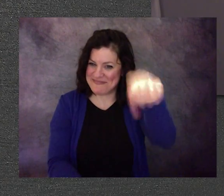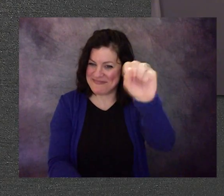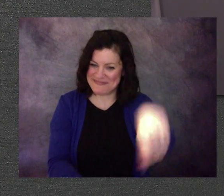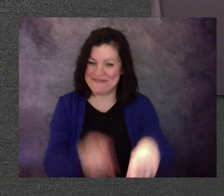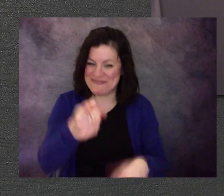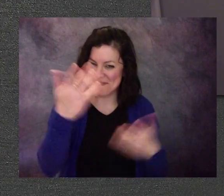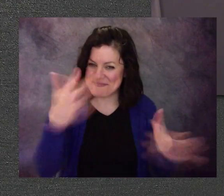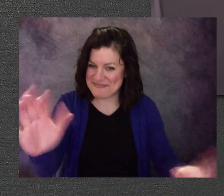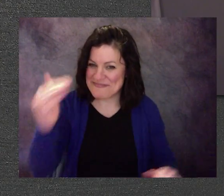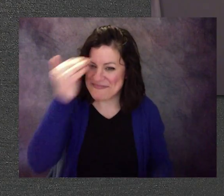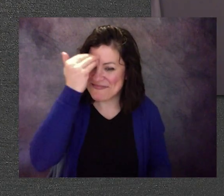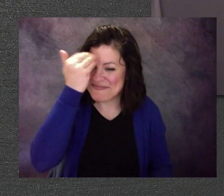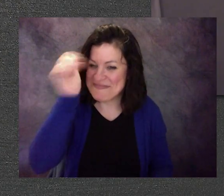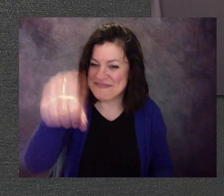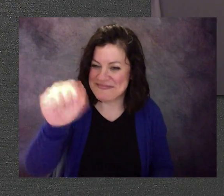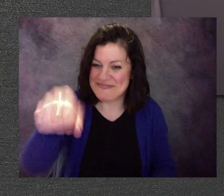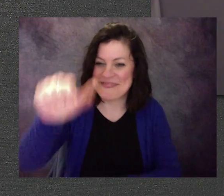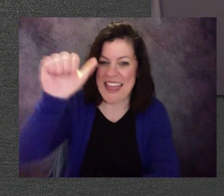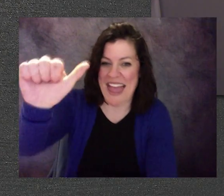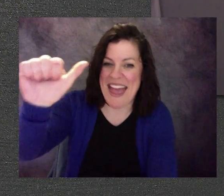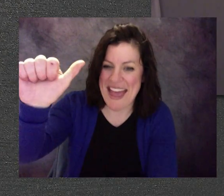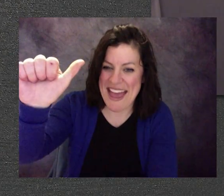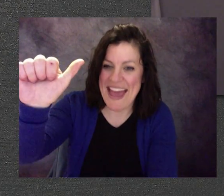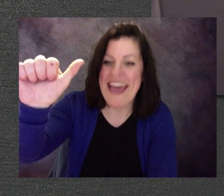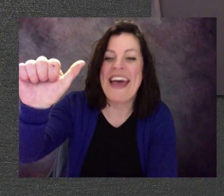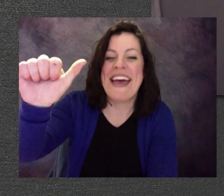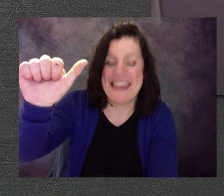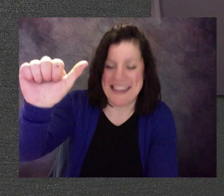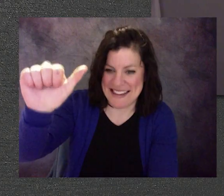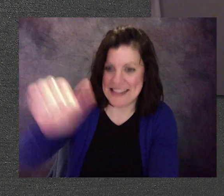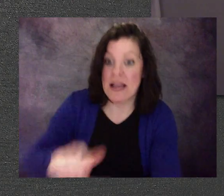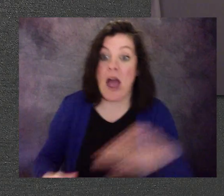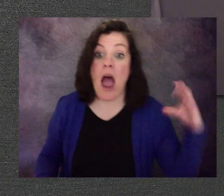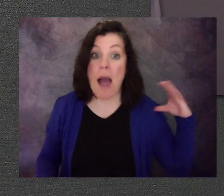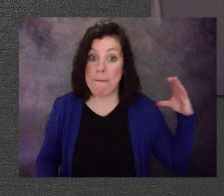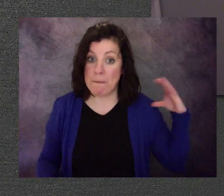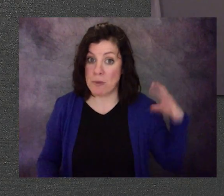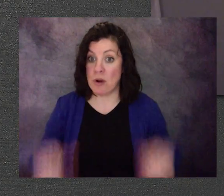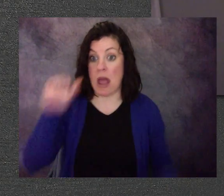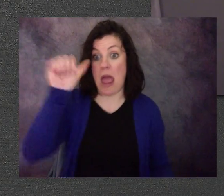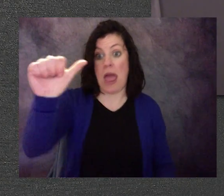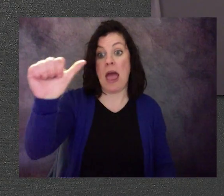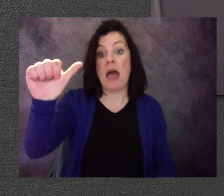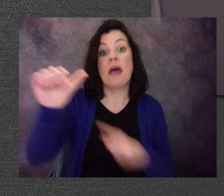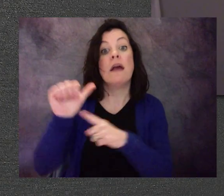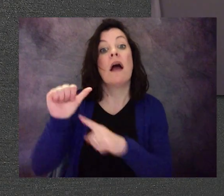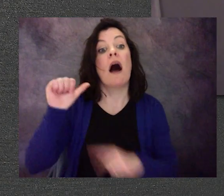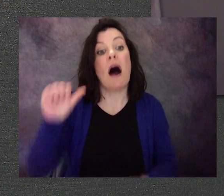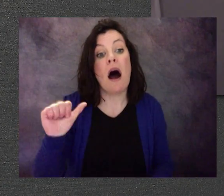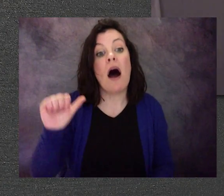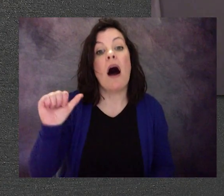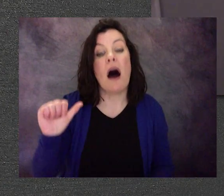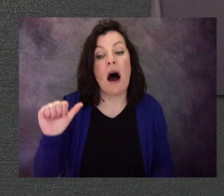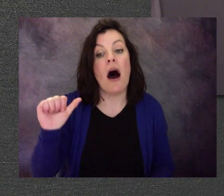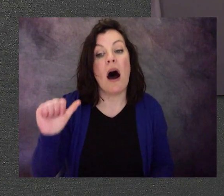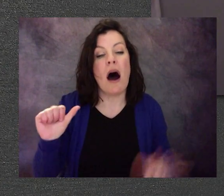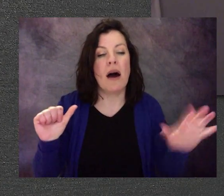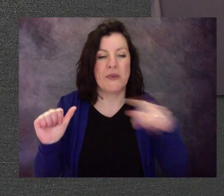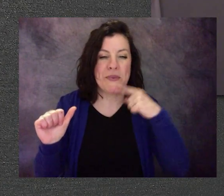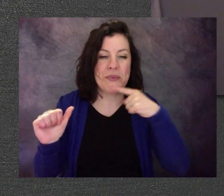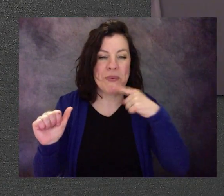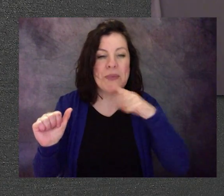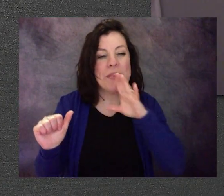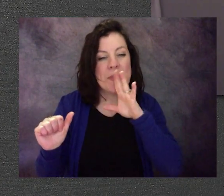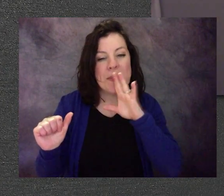it. This is the letter A. This is a capital letter A, and letter A says this sound, ah, ah, ah. Can you try?